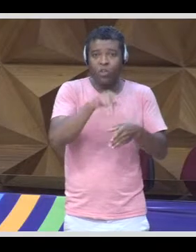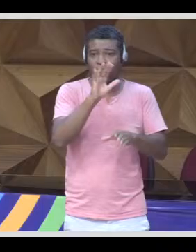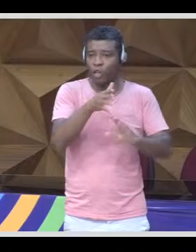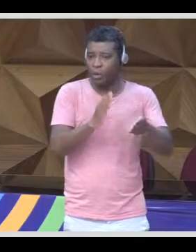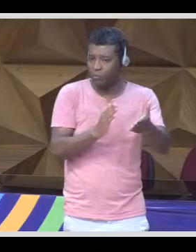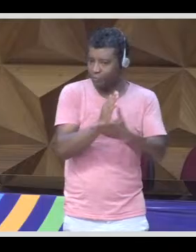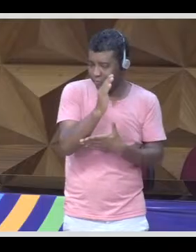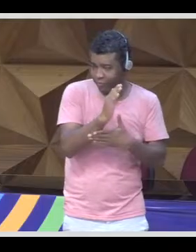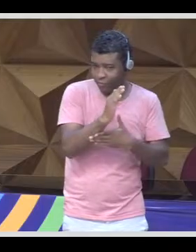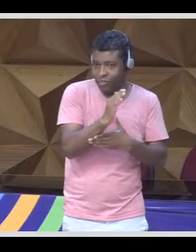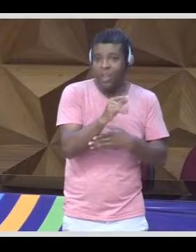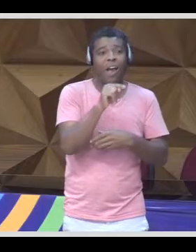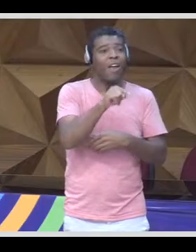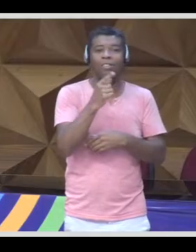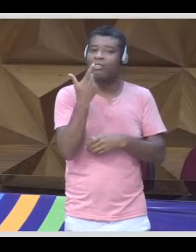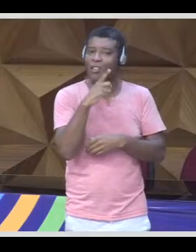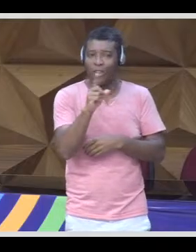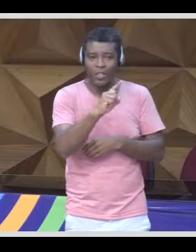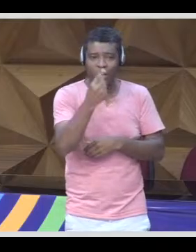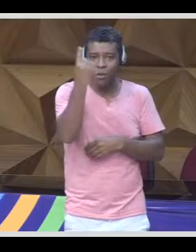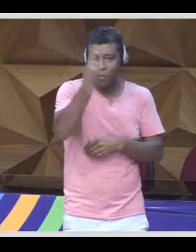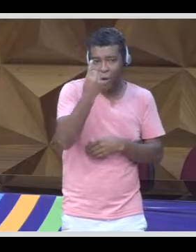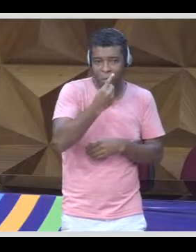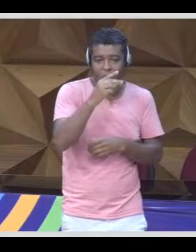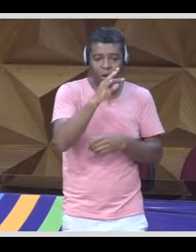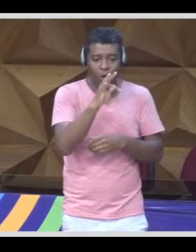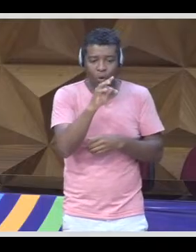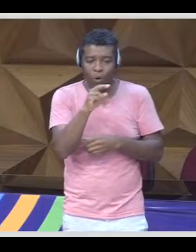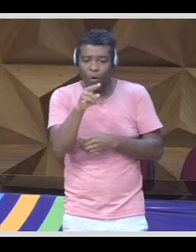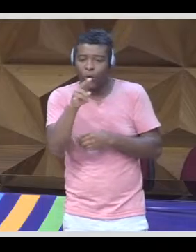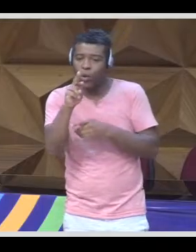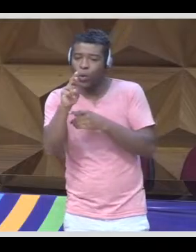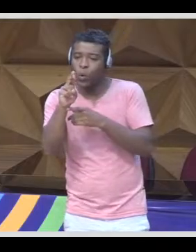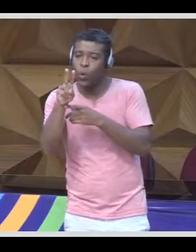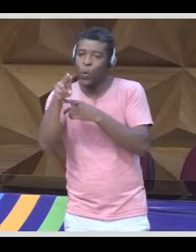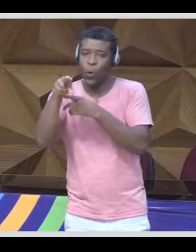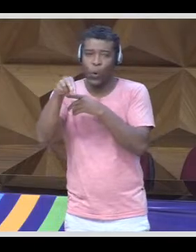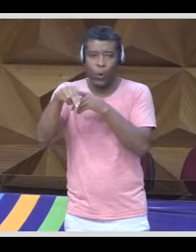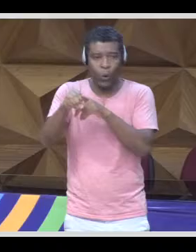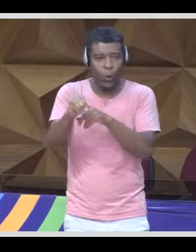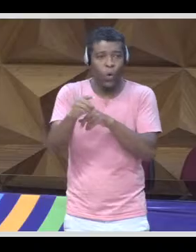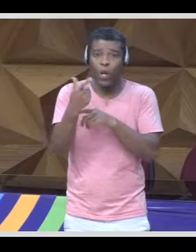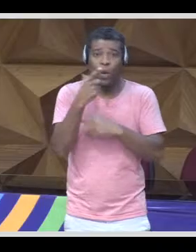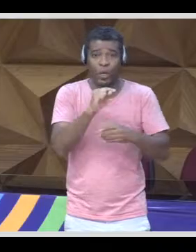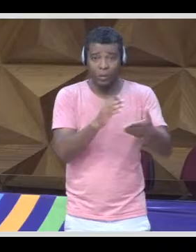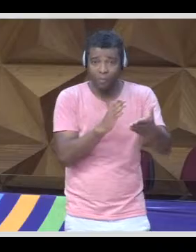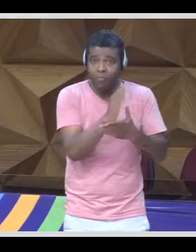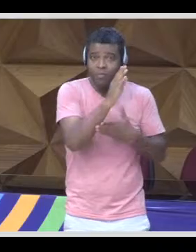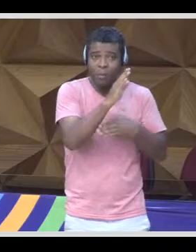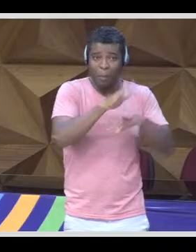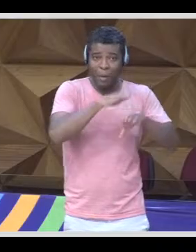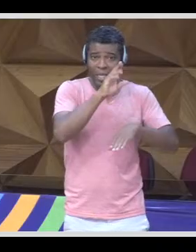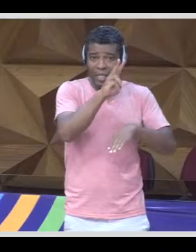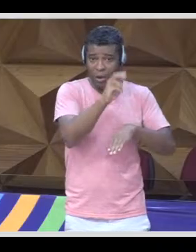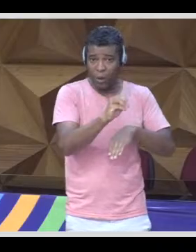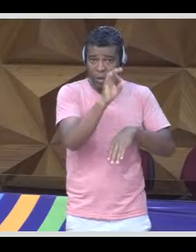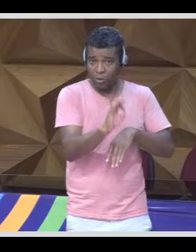candidates fought against each other. And we had another